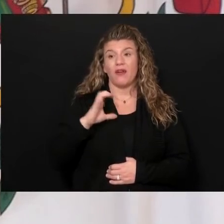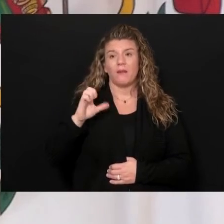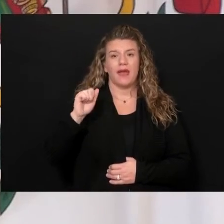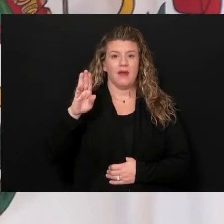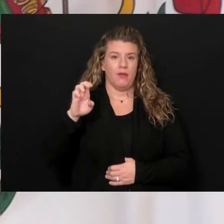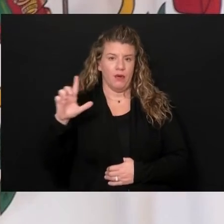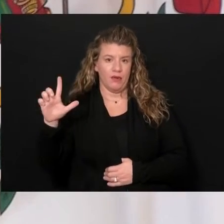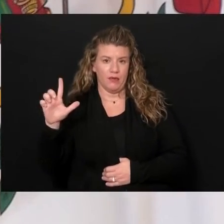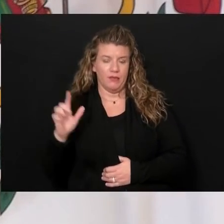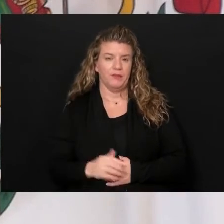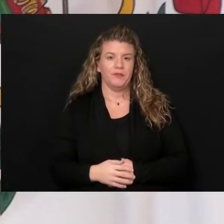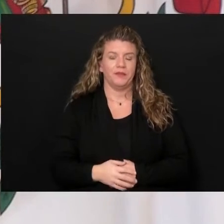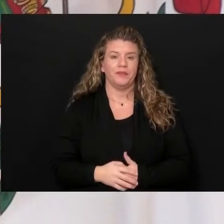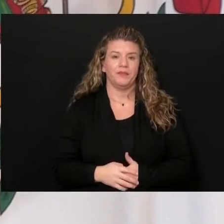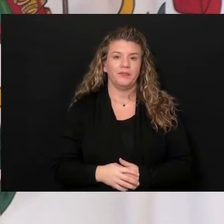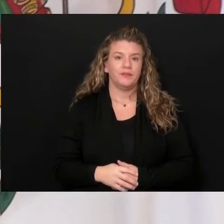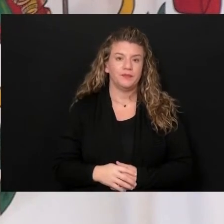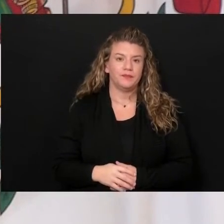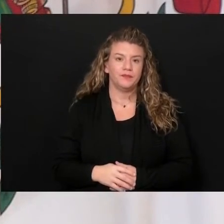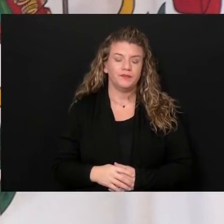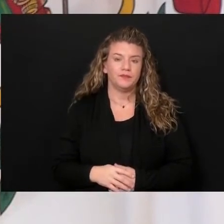Cabell County.